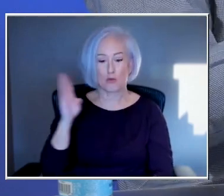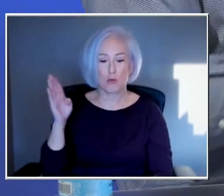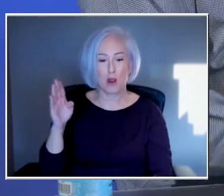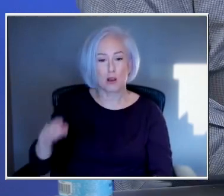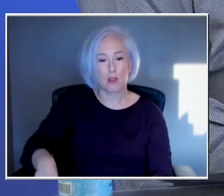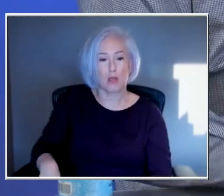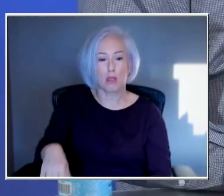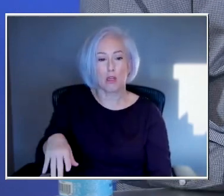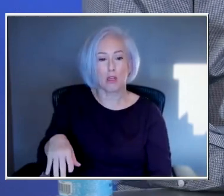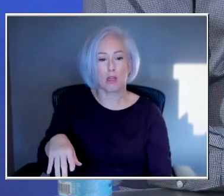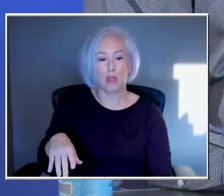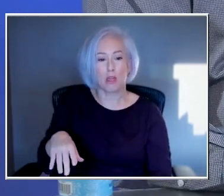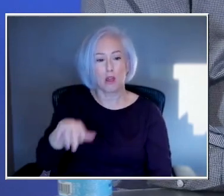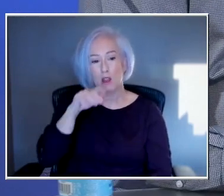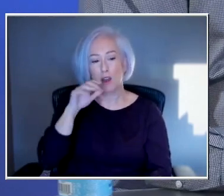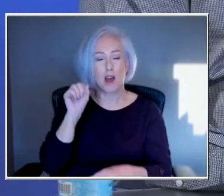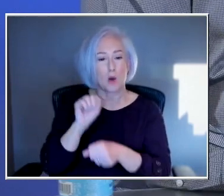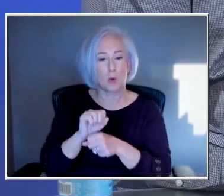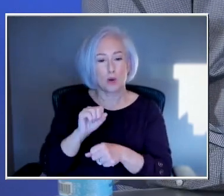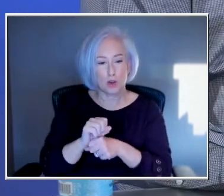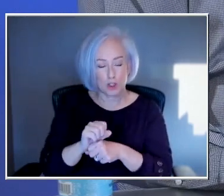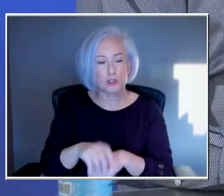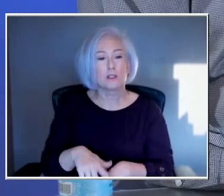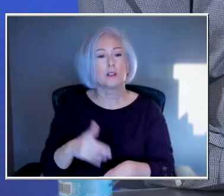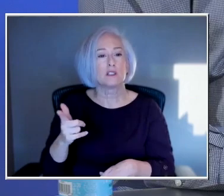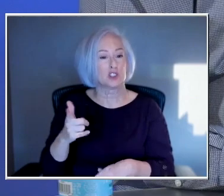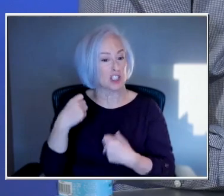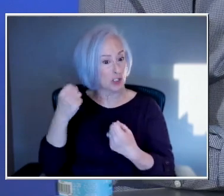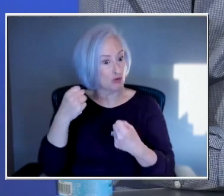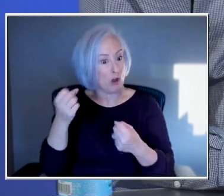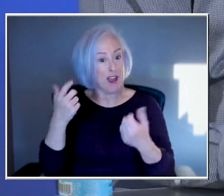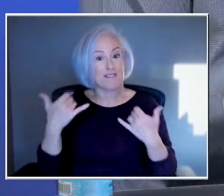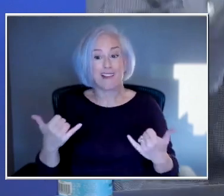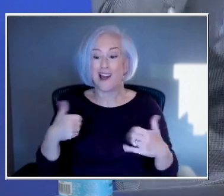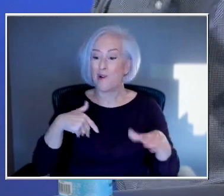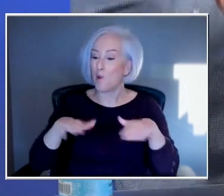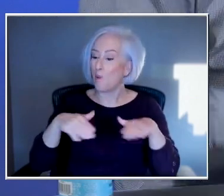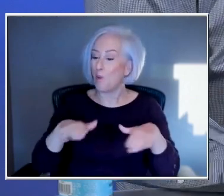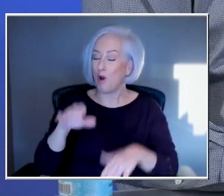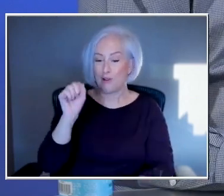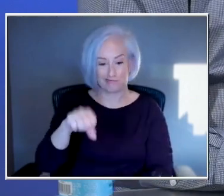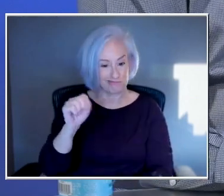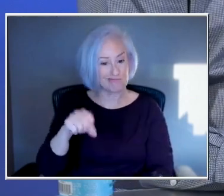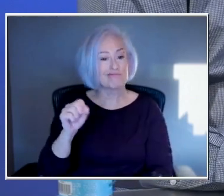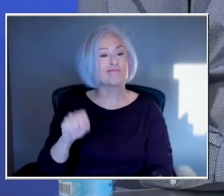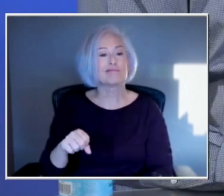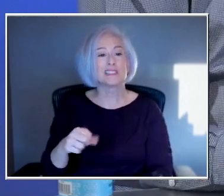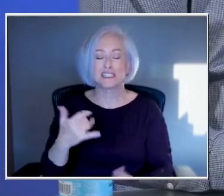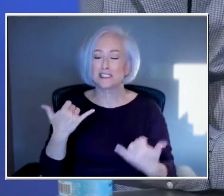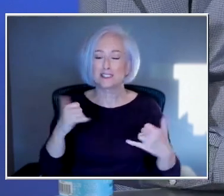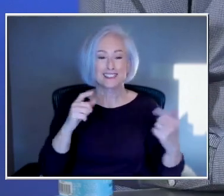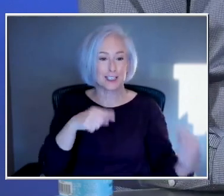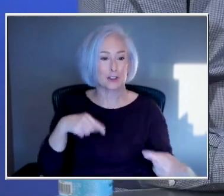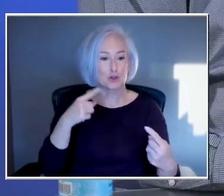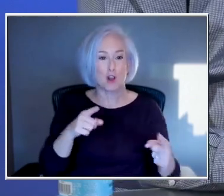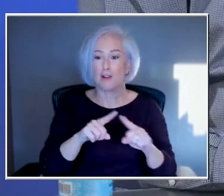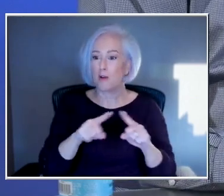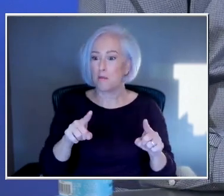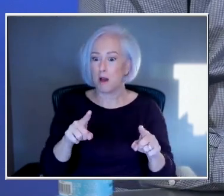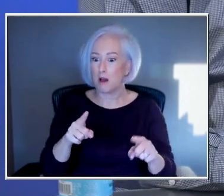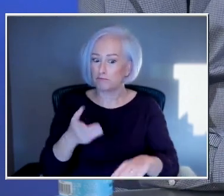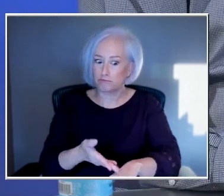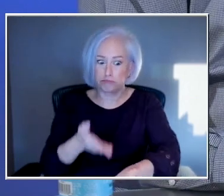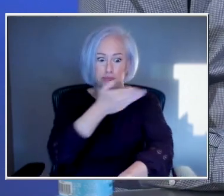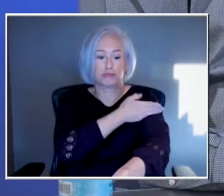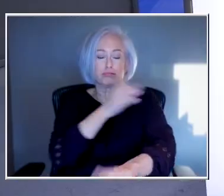now to where she can walk, she's driving again. Yes, there's still struggles, but how far she's come back it's been amazing. Come miles